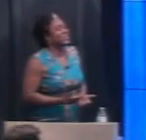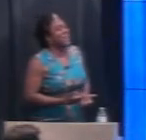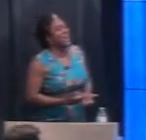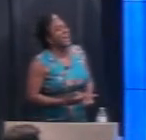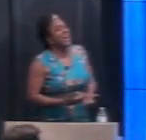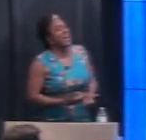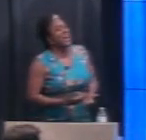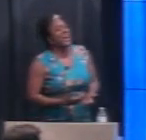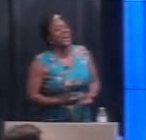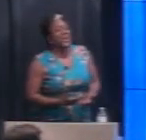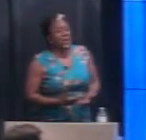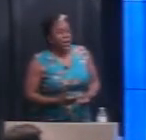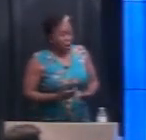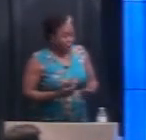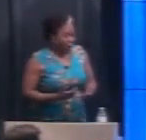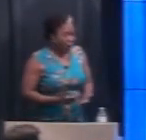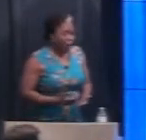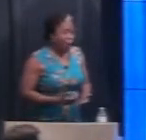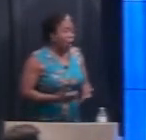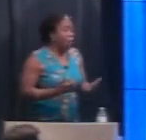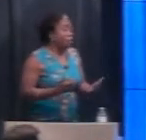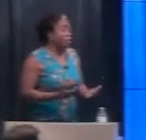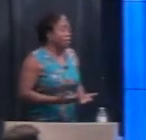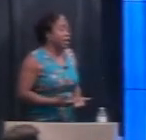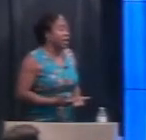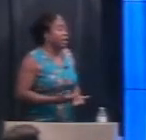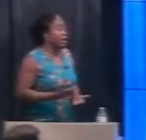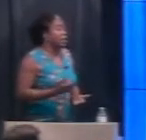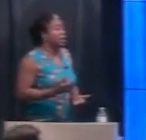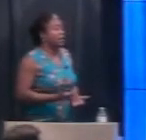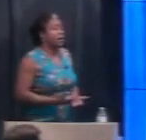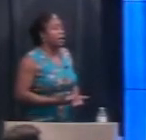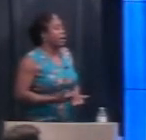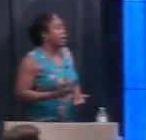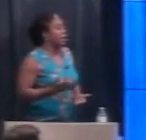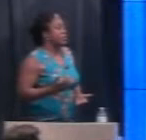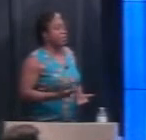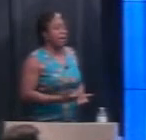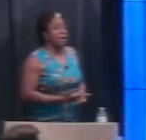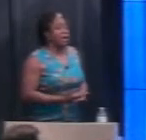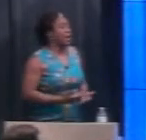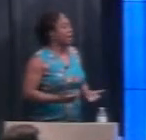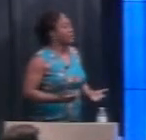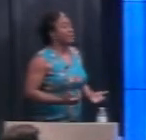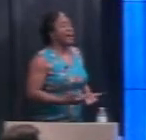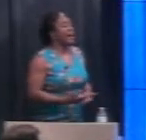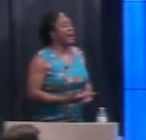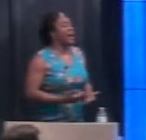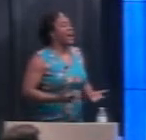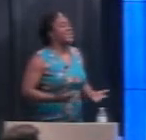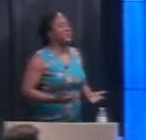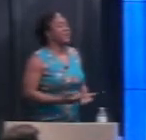still there. Oh, say does that